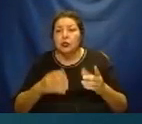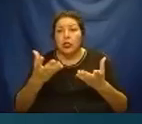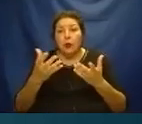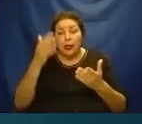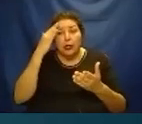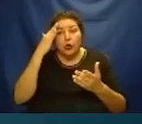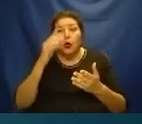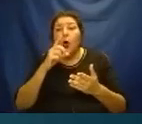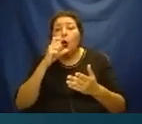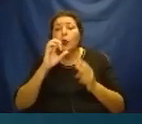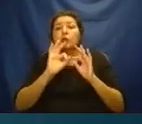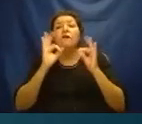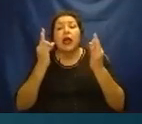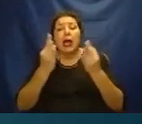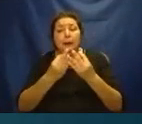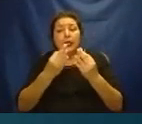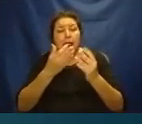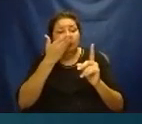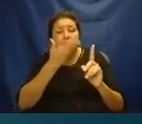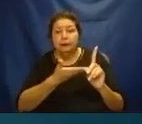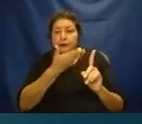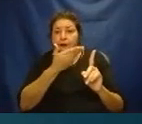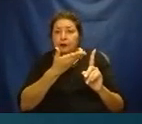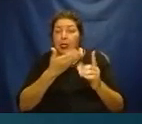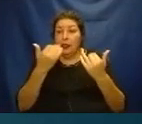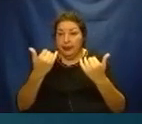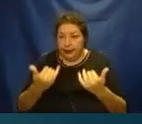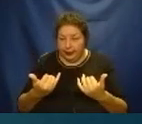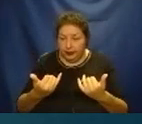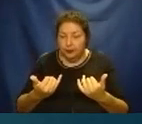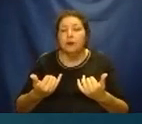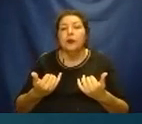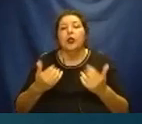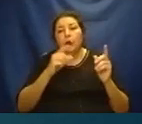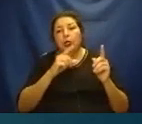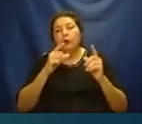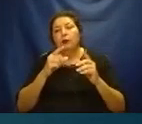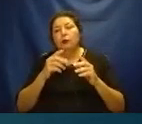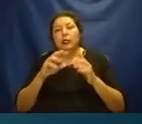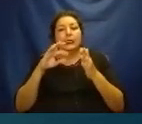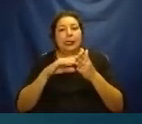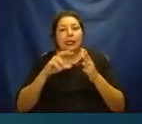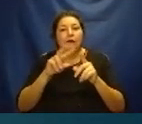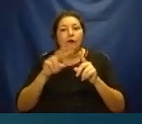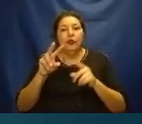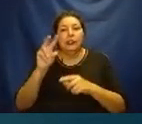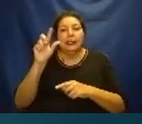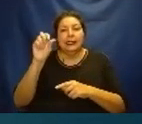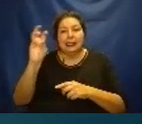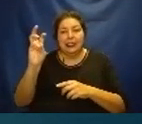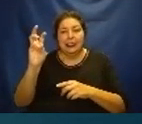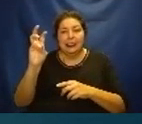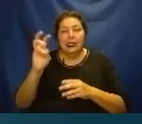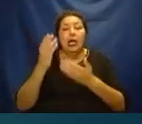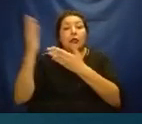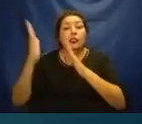whose family was she. Now we get into going into verse 6. The servant in charge